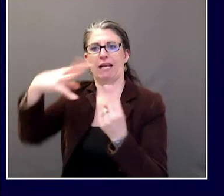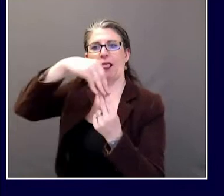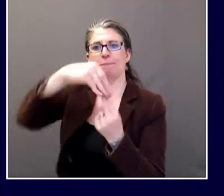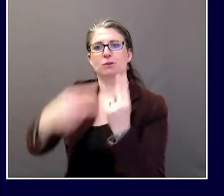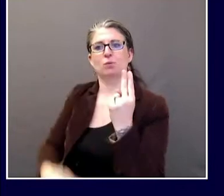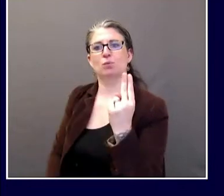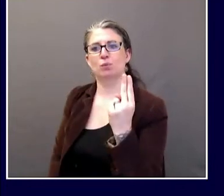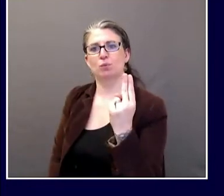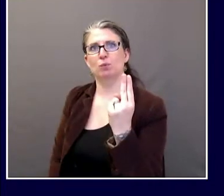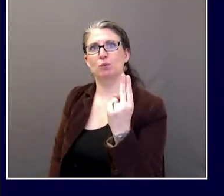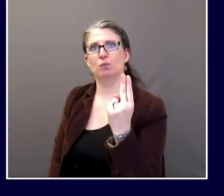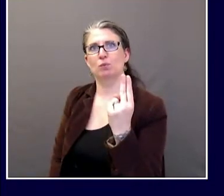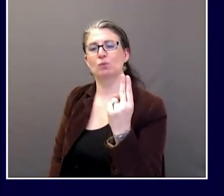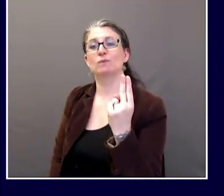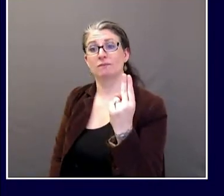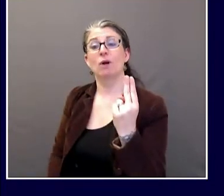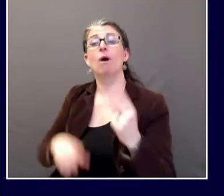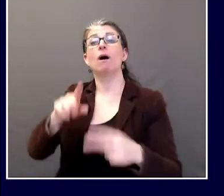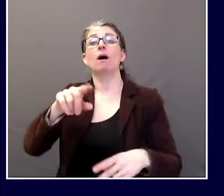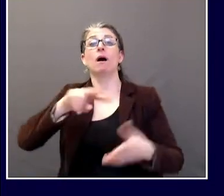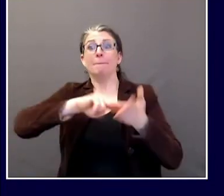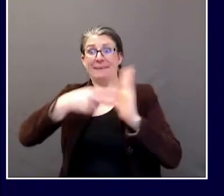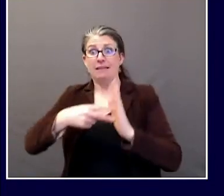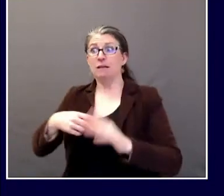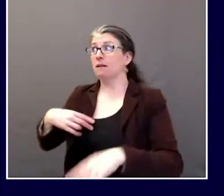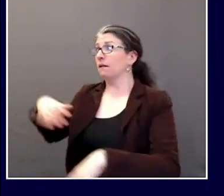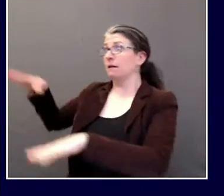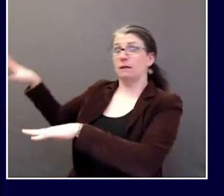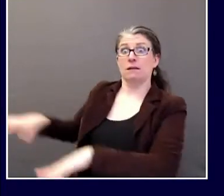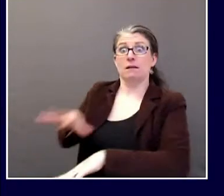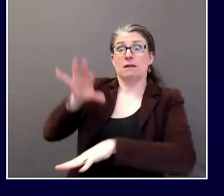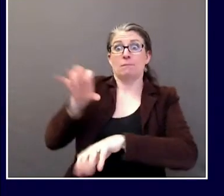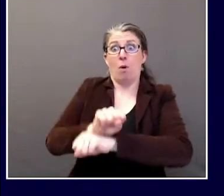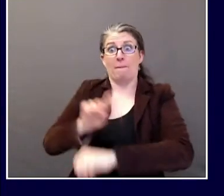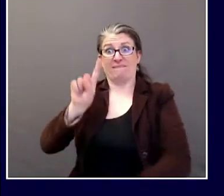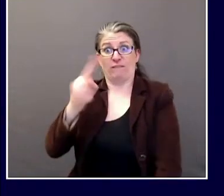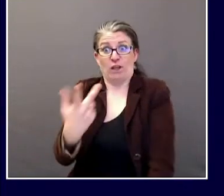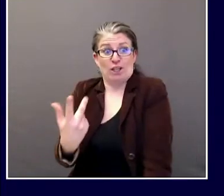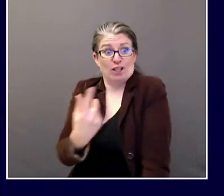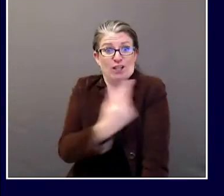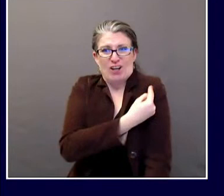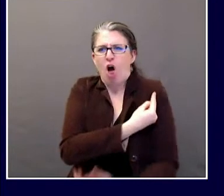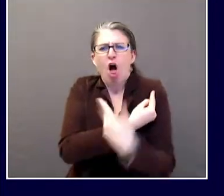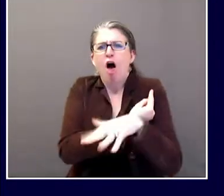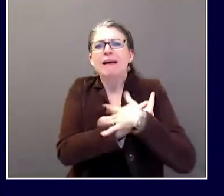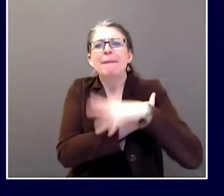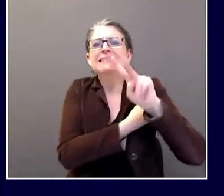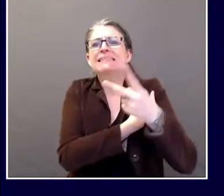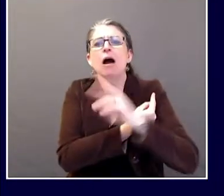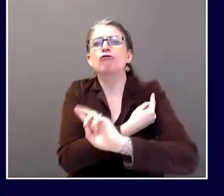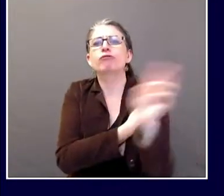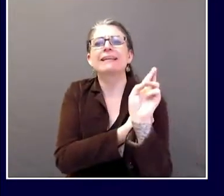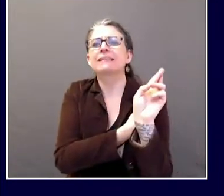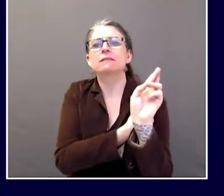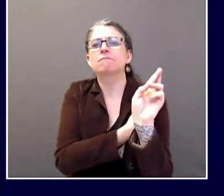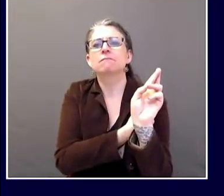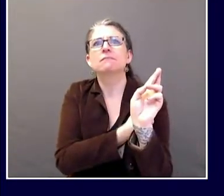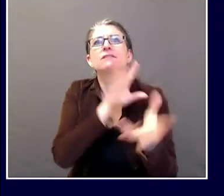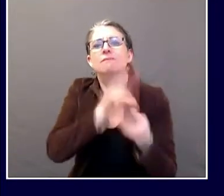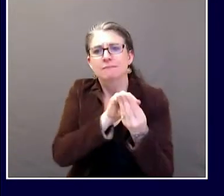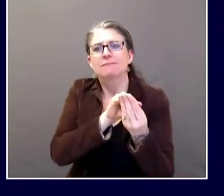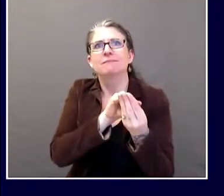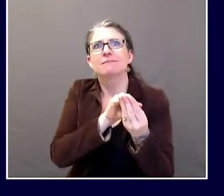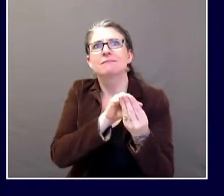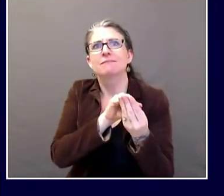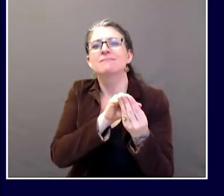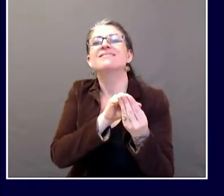Those doses may not have even been made yet, but instead, when they say allocate, they mean that they have created a